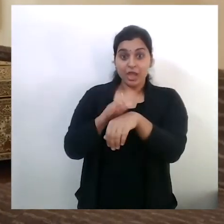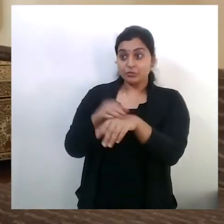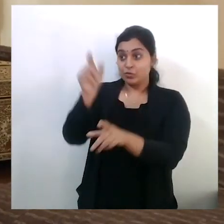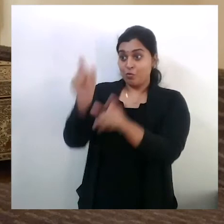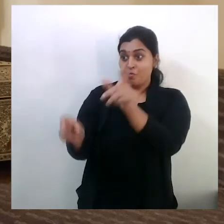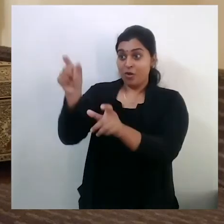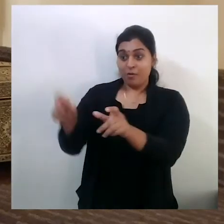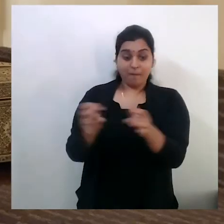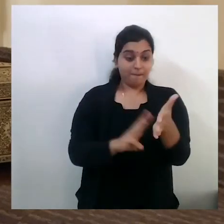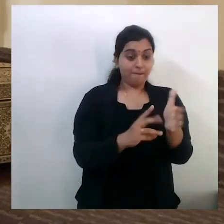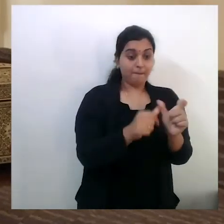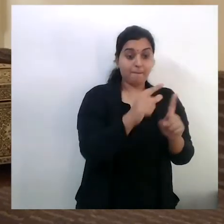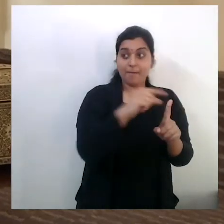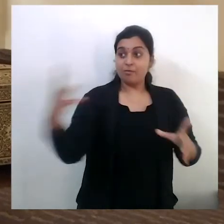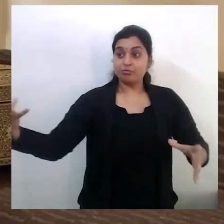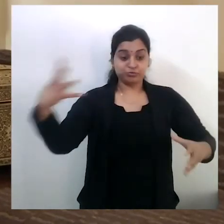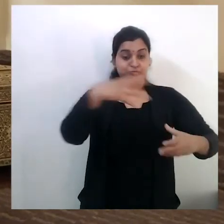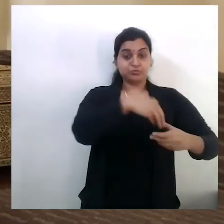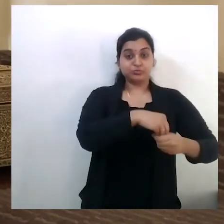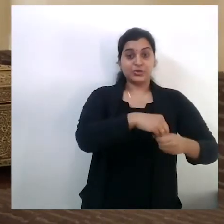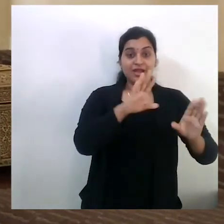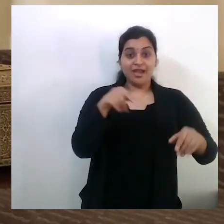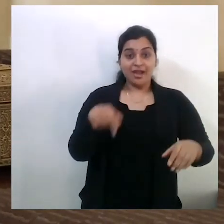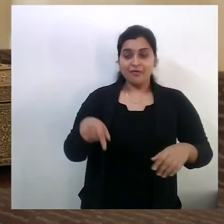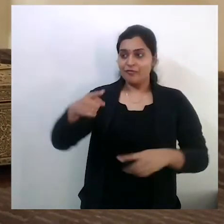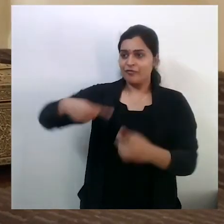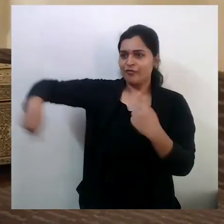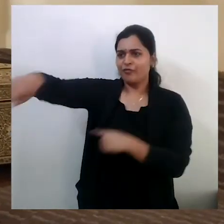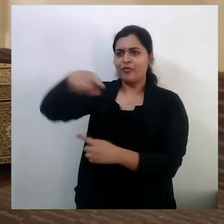associated with this project who are